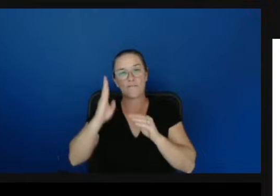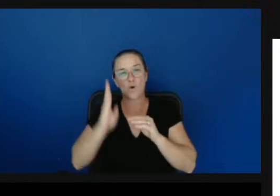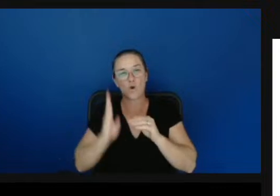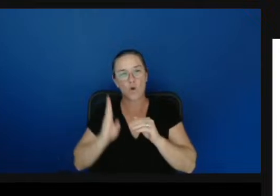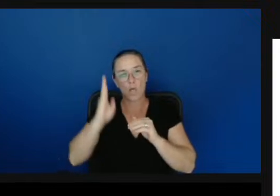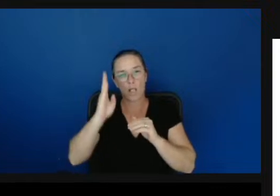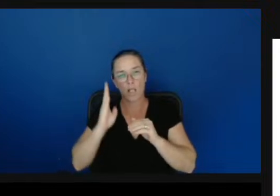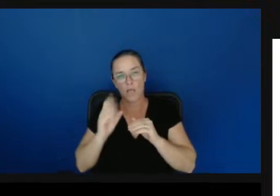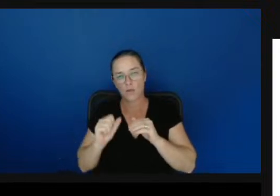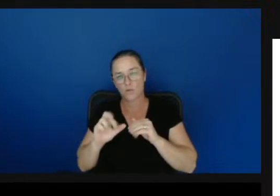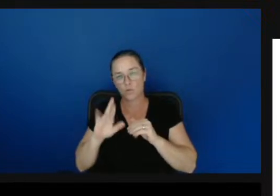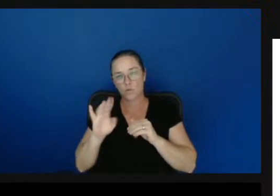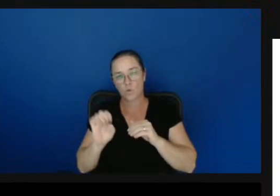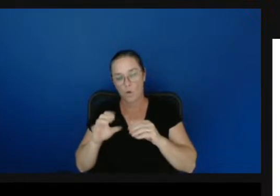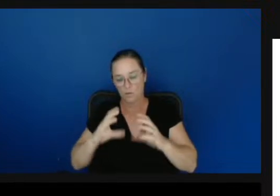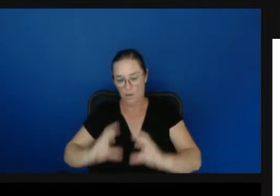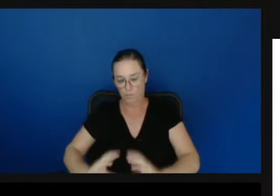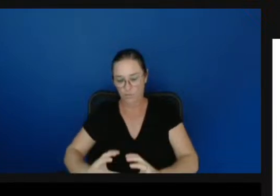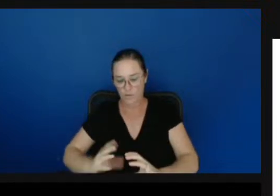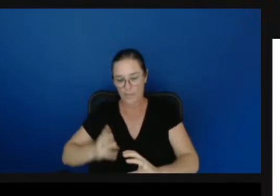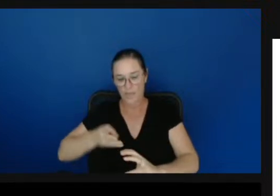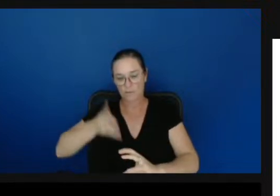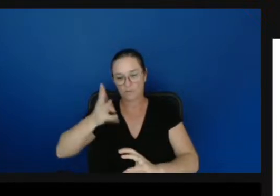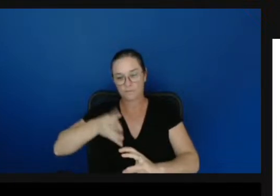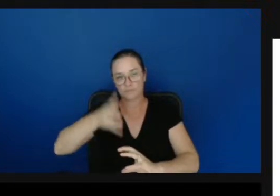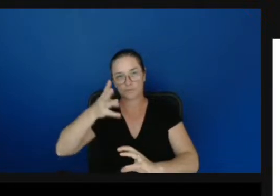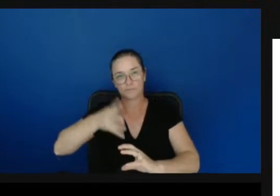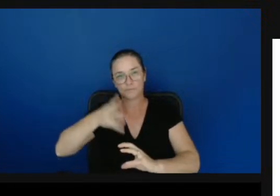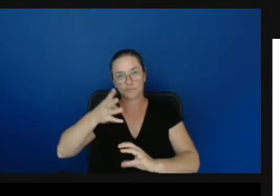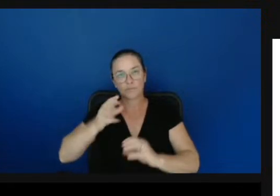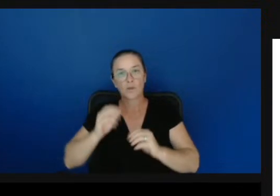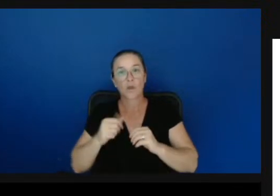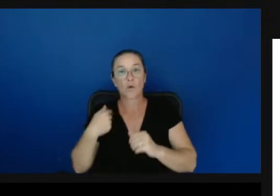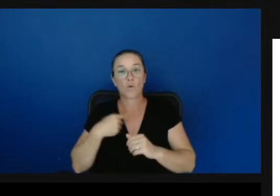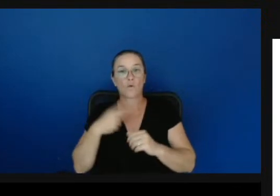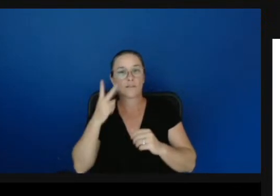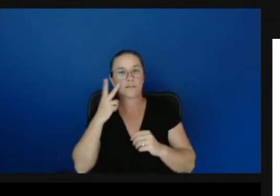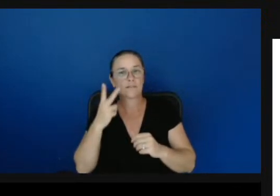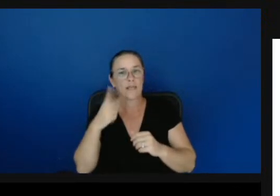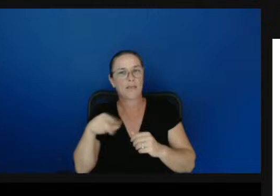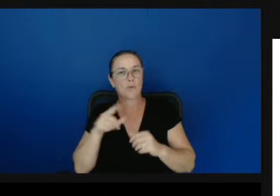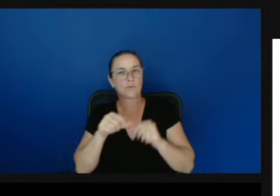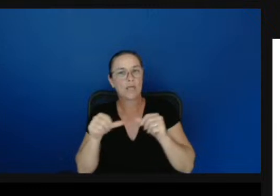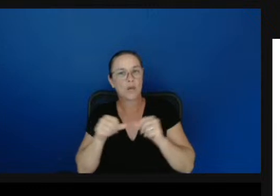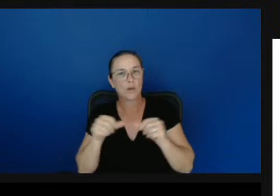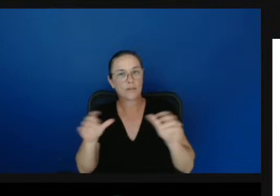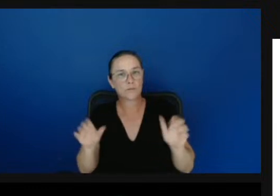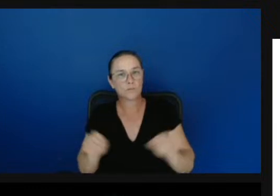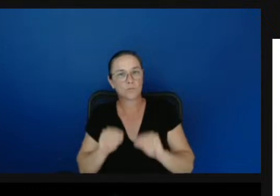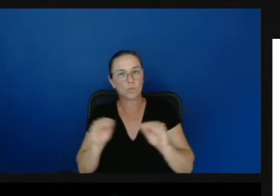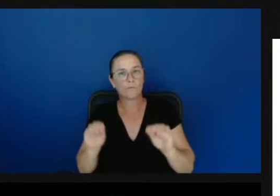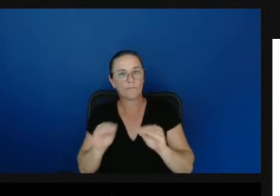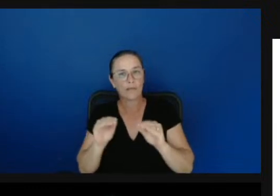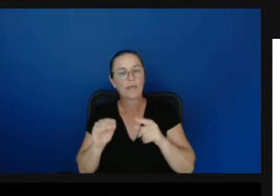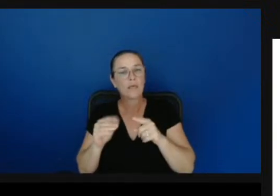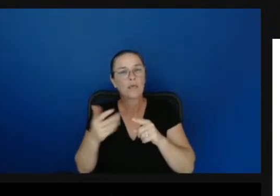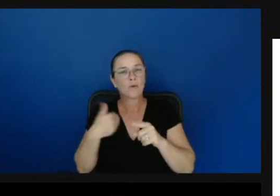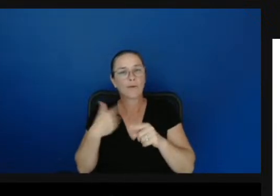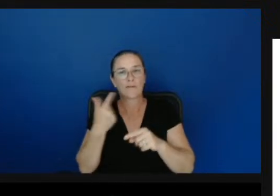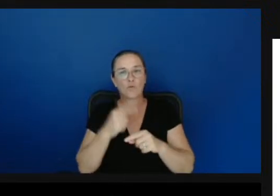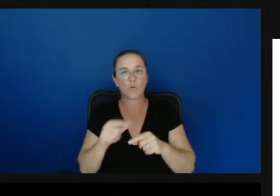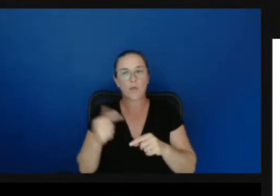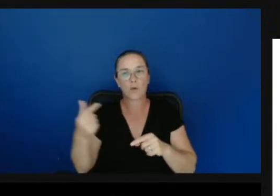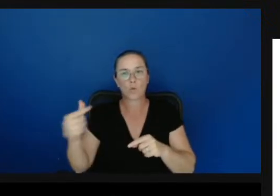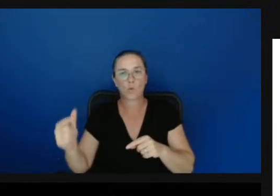through here. So interesting that we're seeing activation of these areas all through here, even some of the greens and